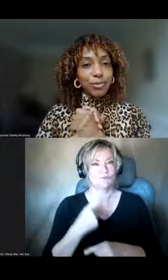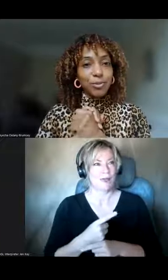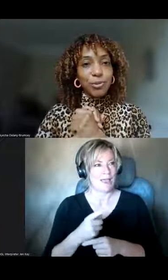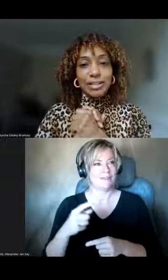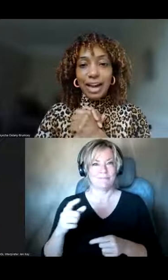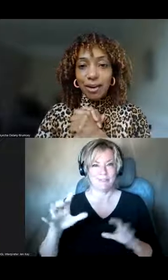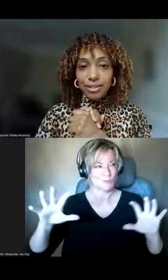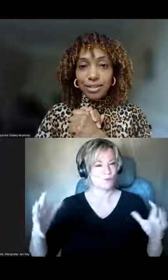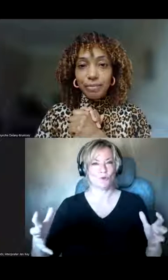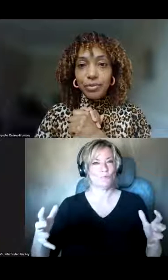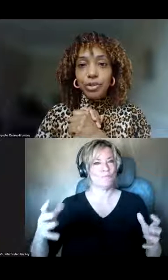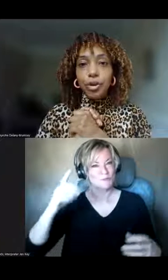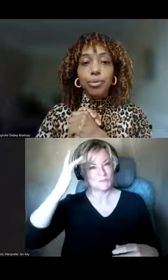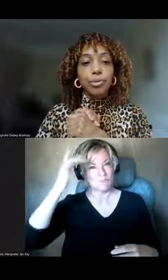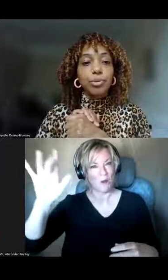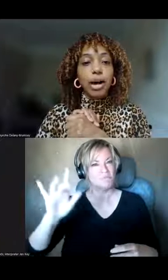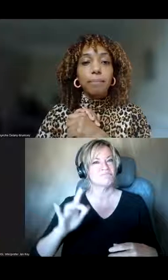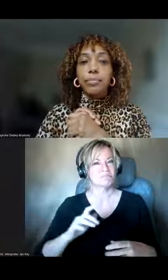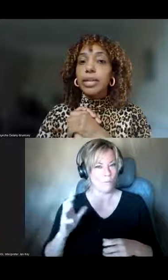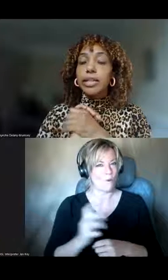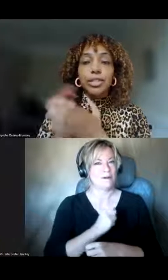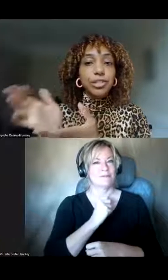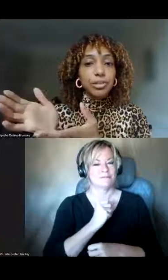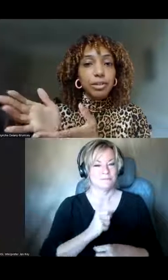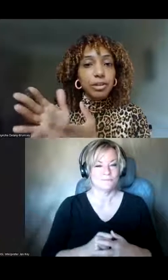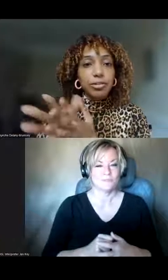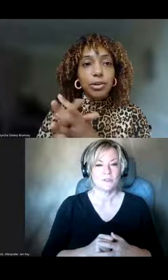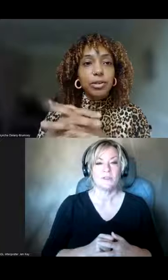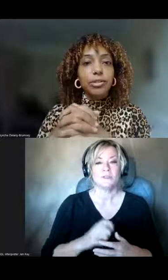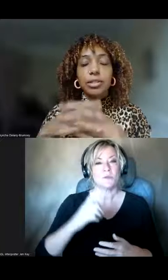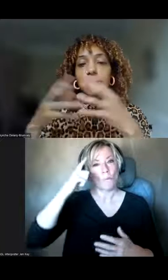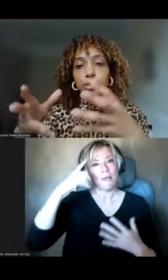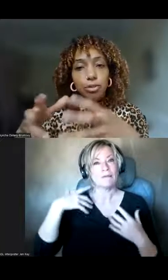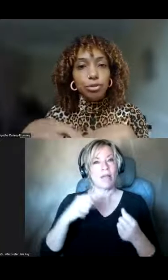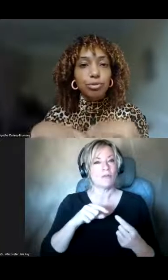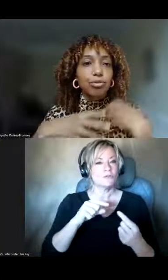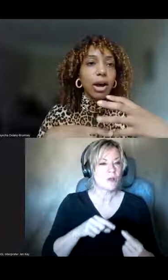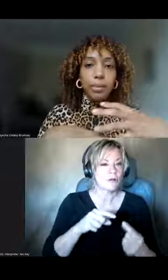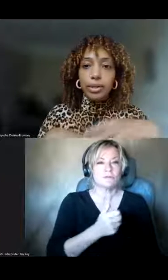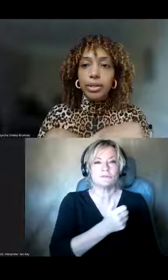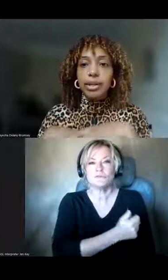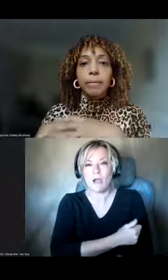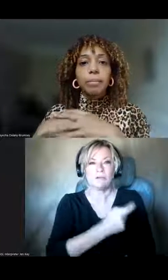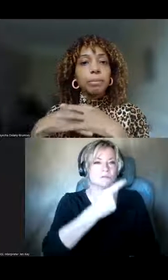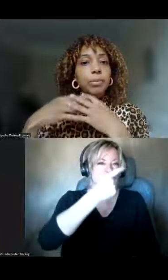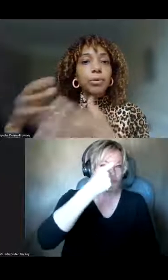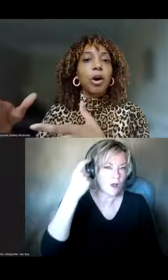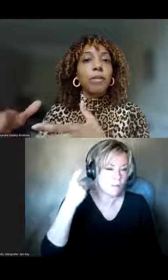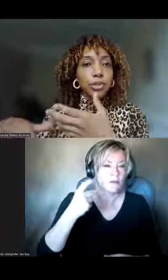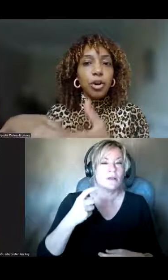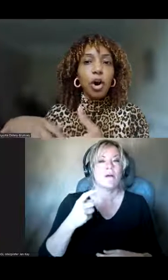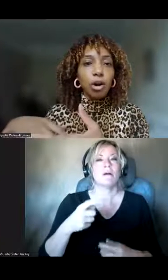crowd wins out. So in addition to mental health struggles and substance use, trauma,